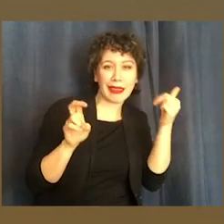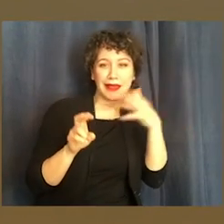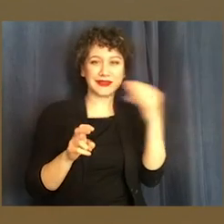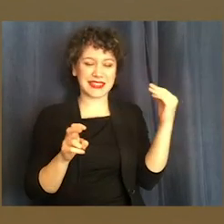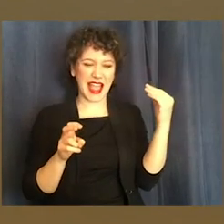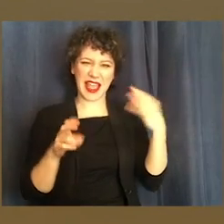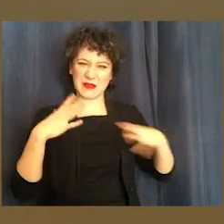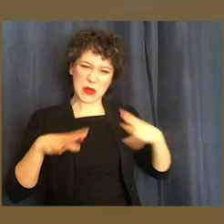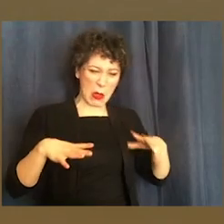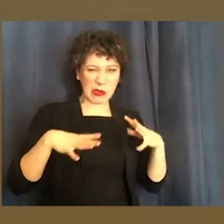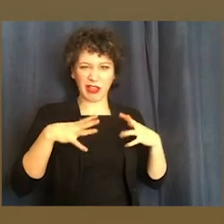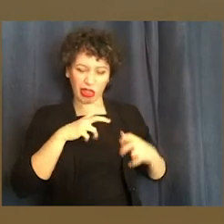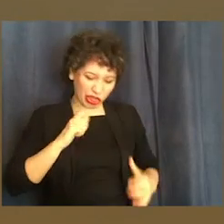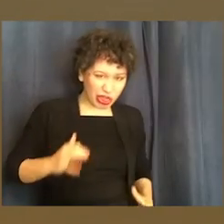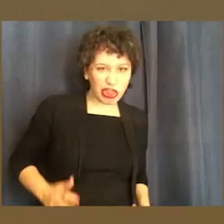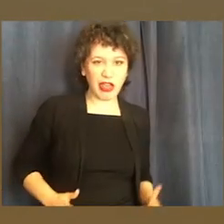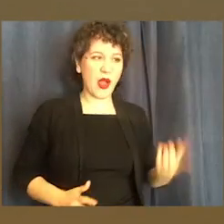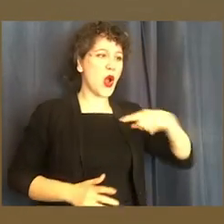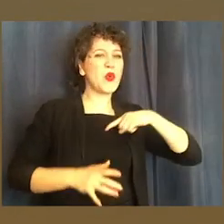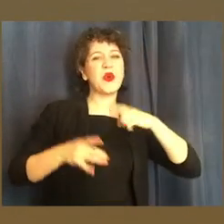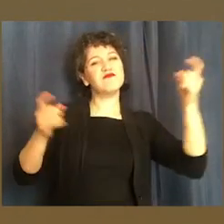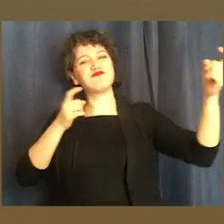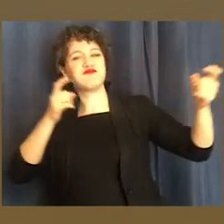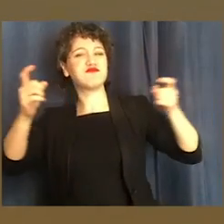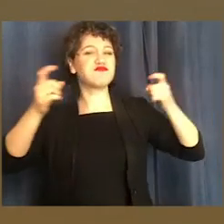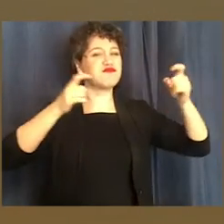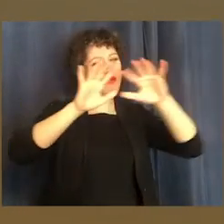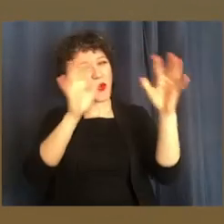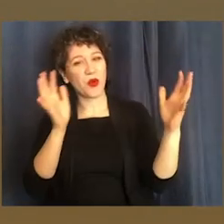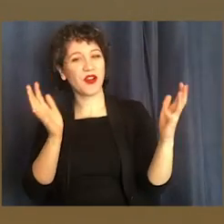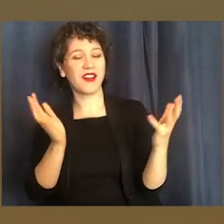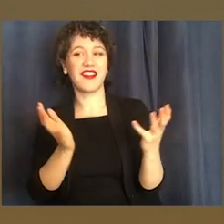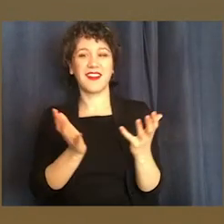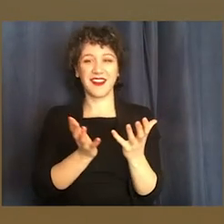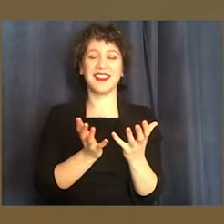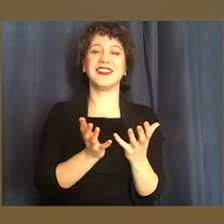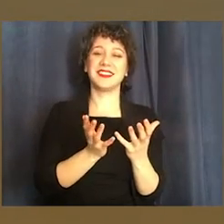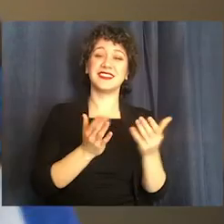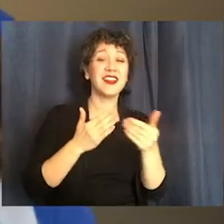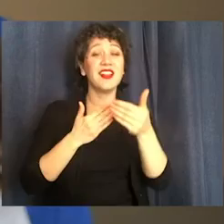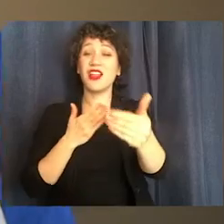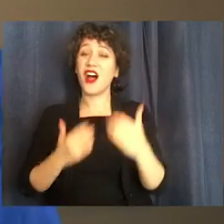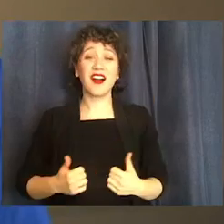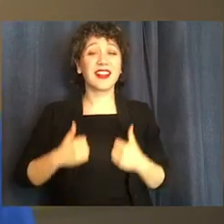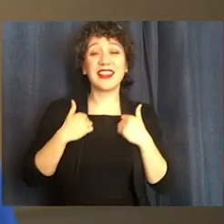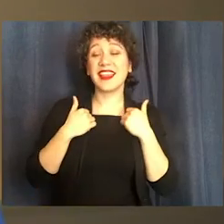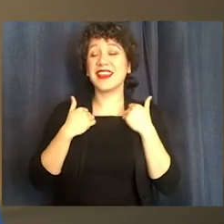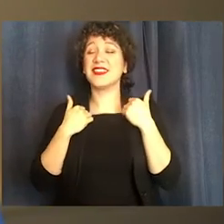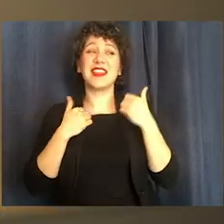world. Long live the walls we crashed through, how the kingdom lights shined just for me and